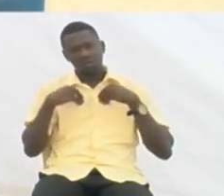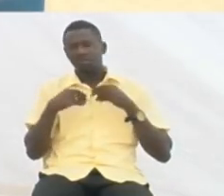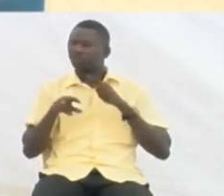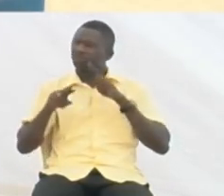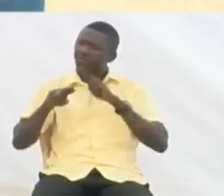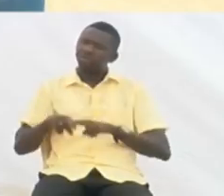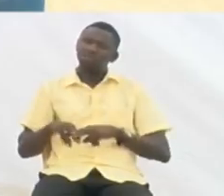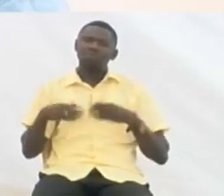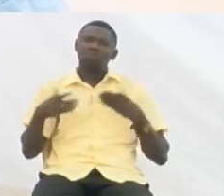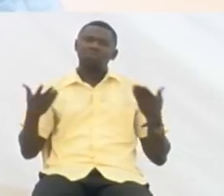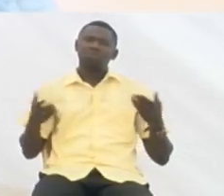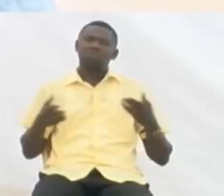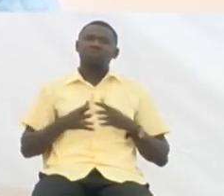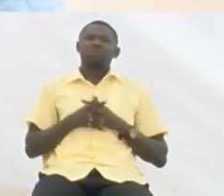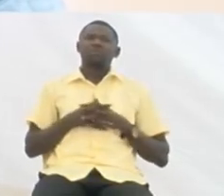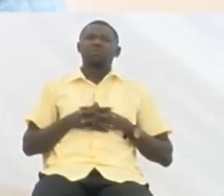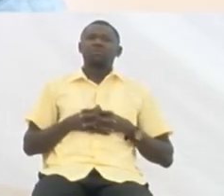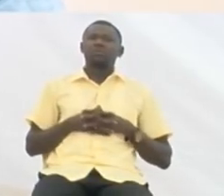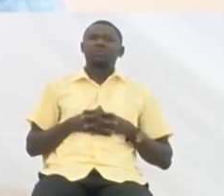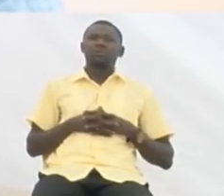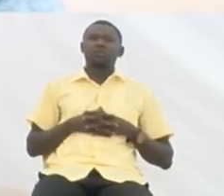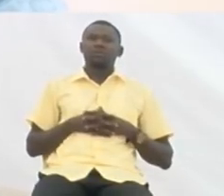down.